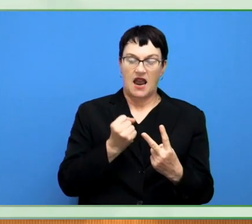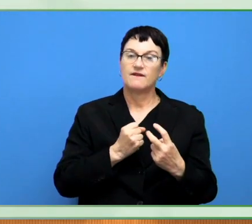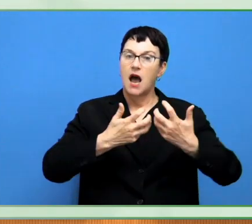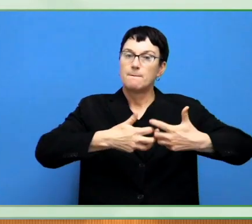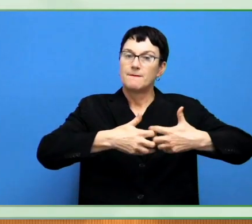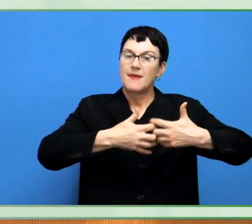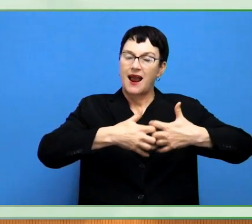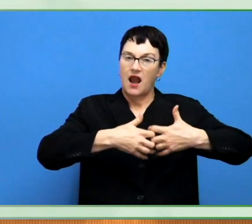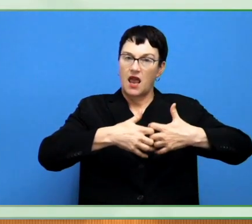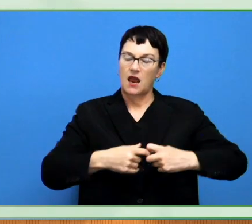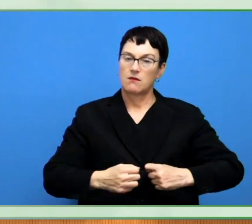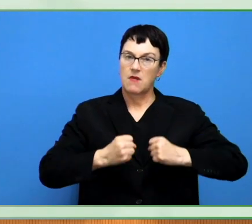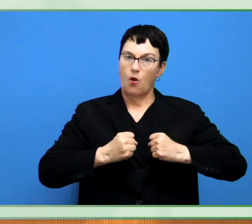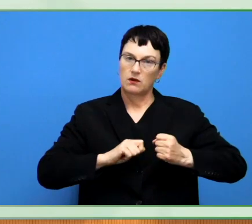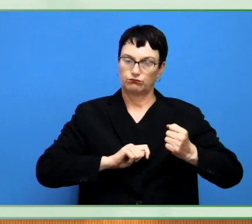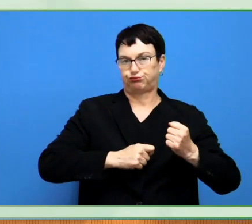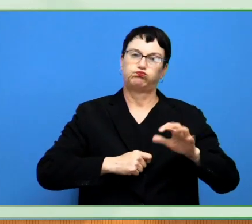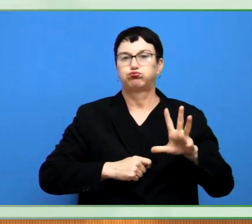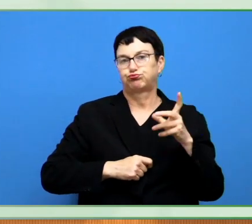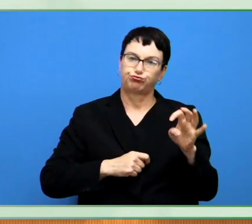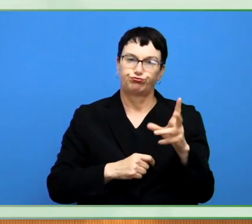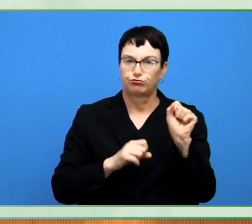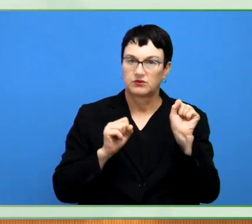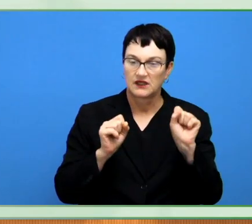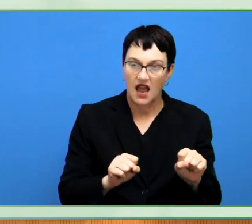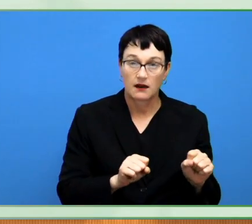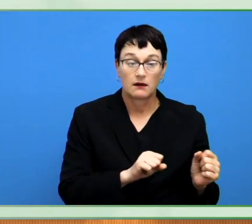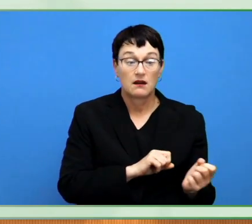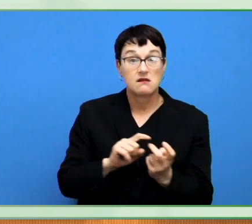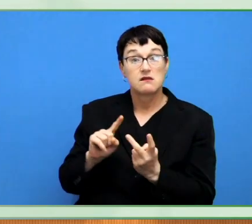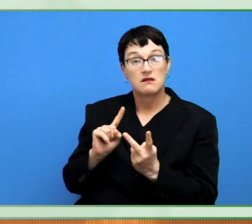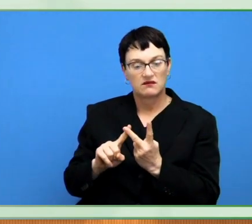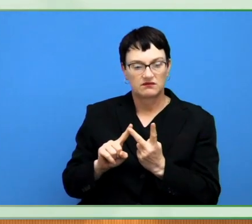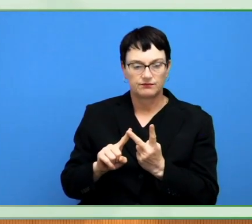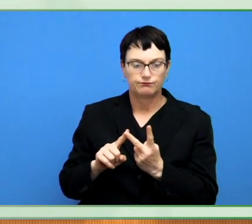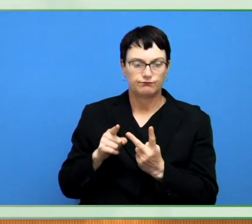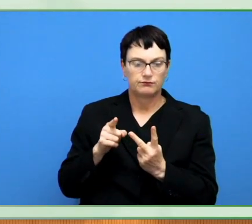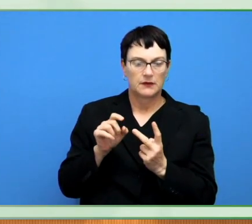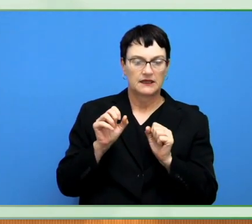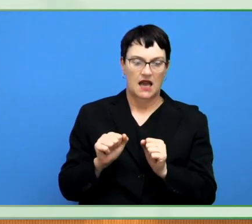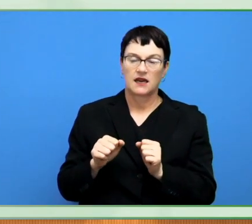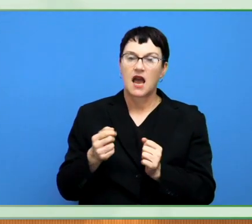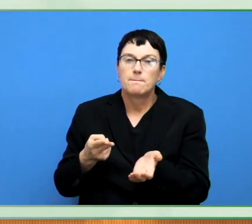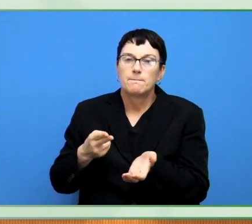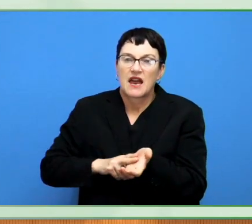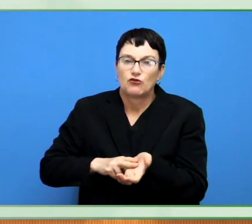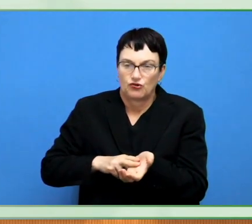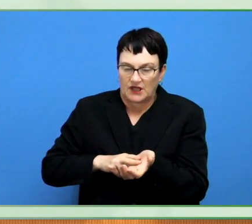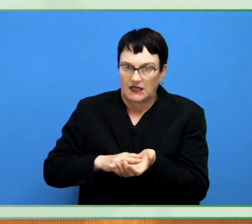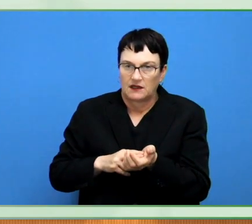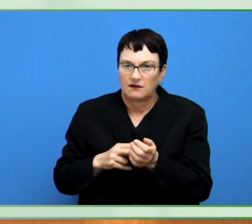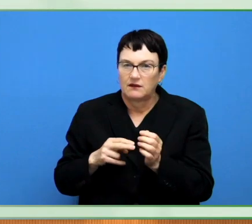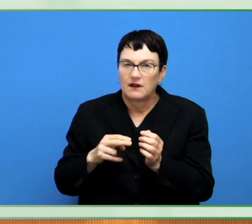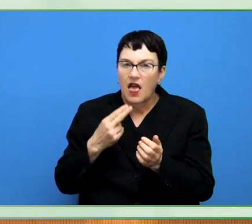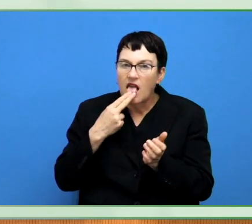activated prosthesis, which of course has a battery, EMG sensors, and microcontrollers inside of it, and motors too. But